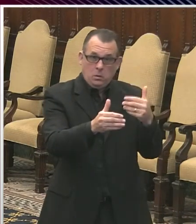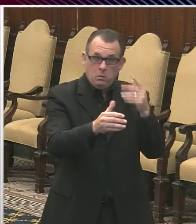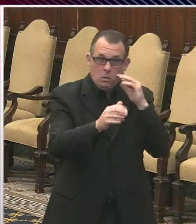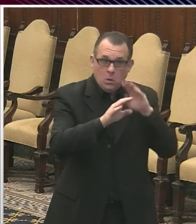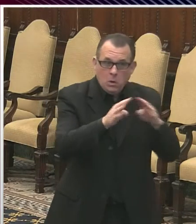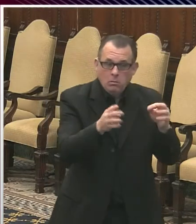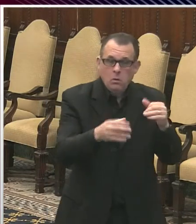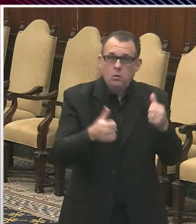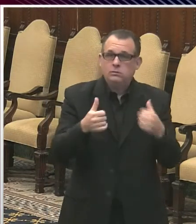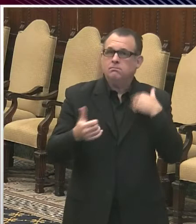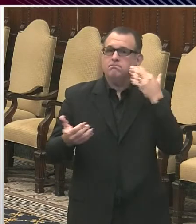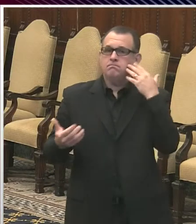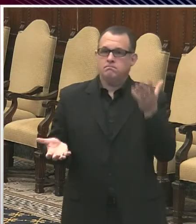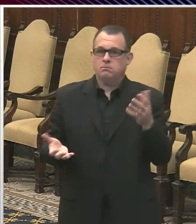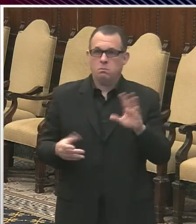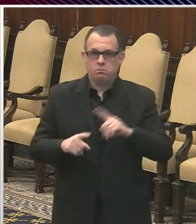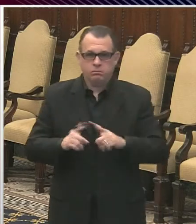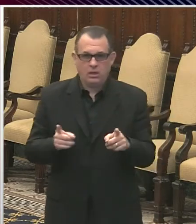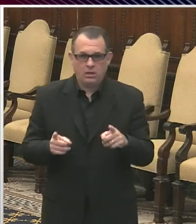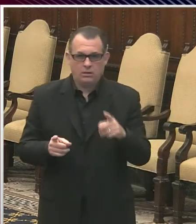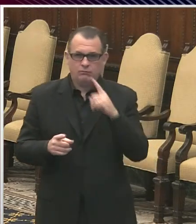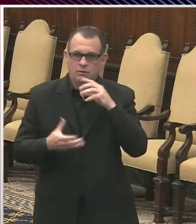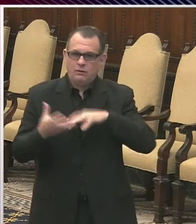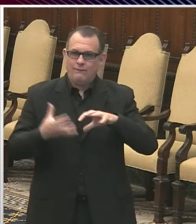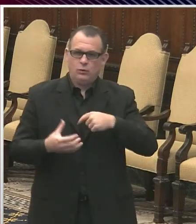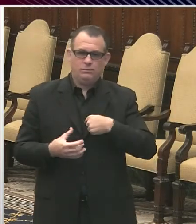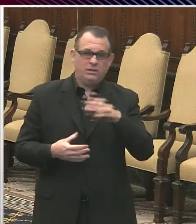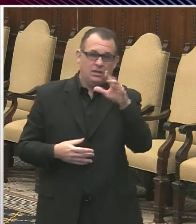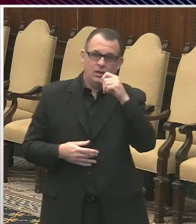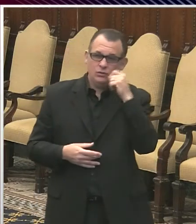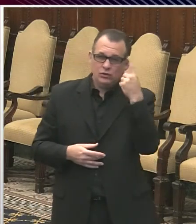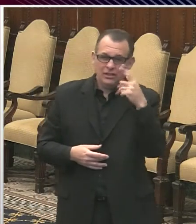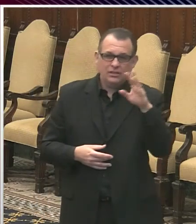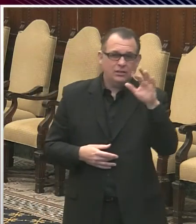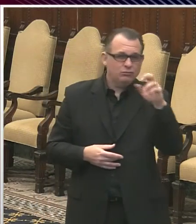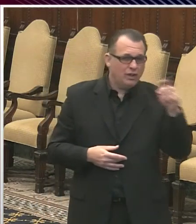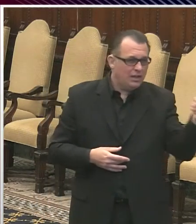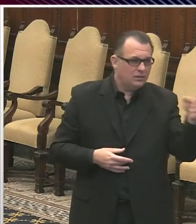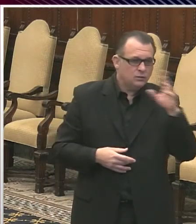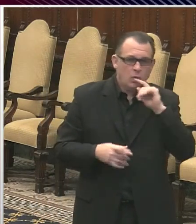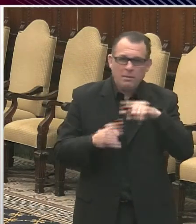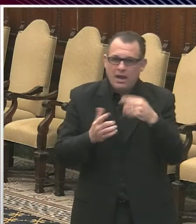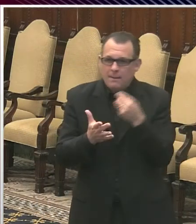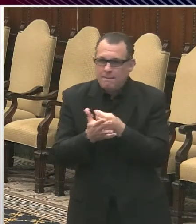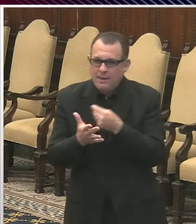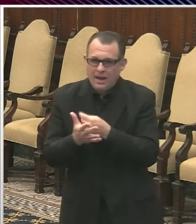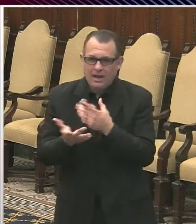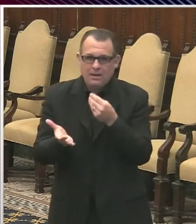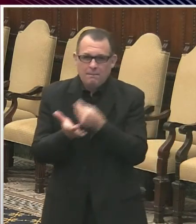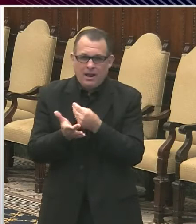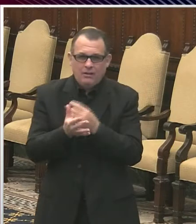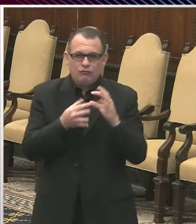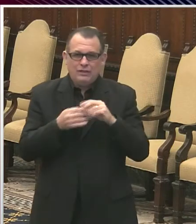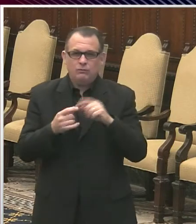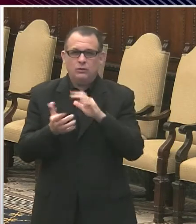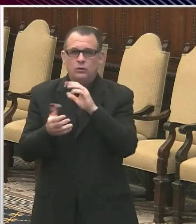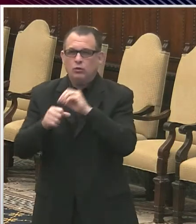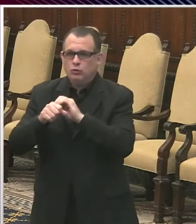to, I don't understand when Brian talked about the funds not being able to replace any